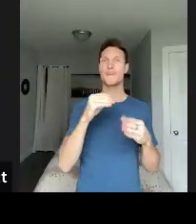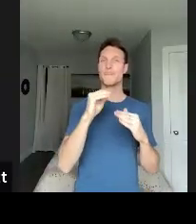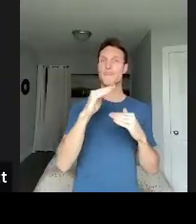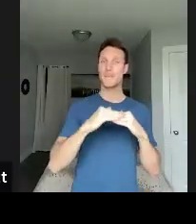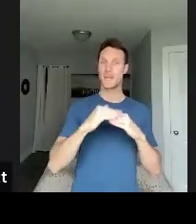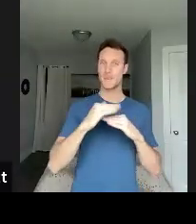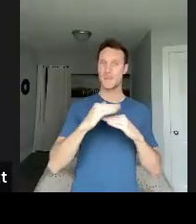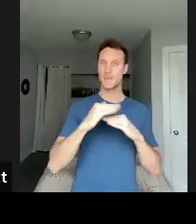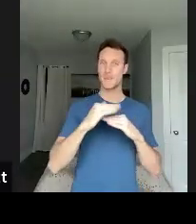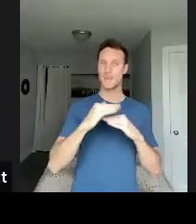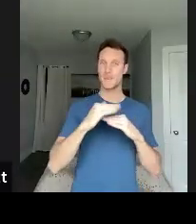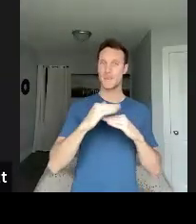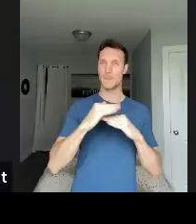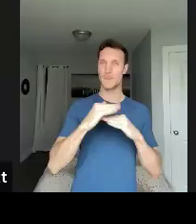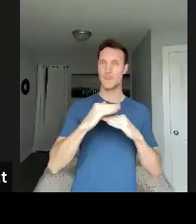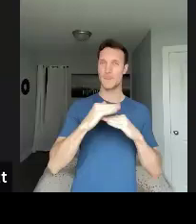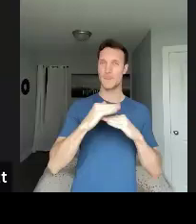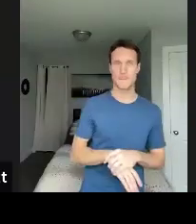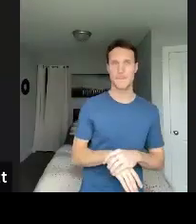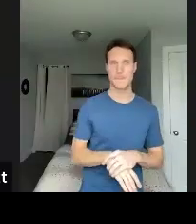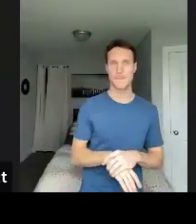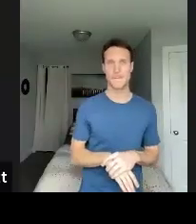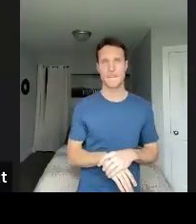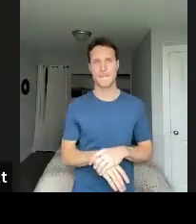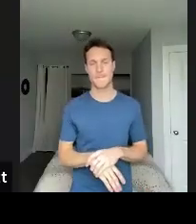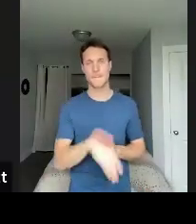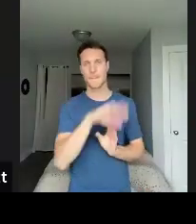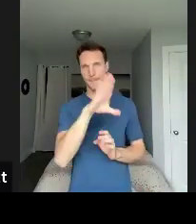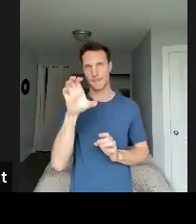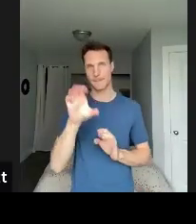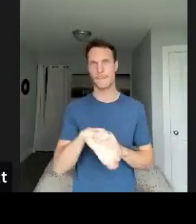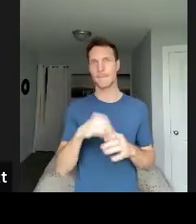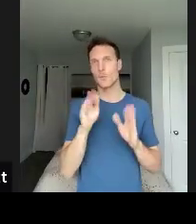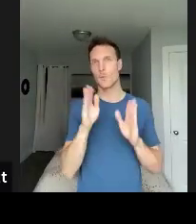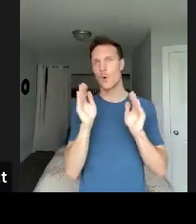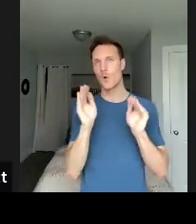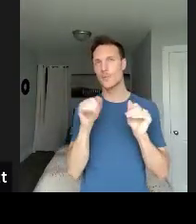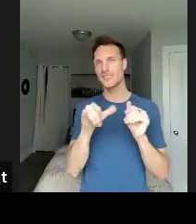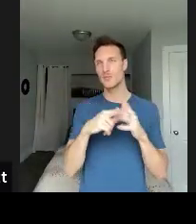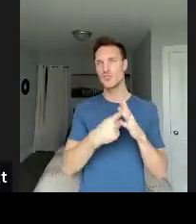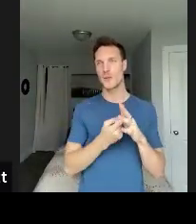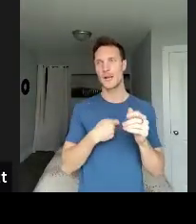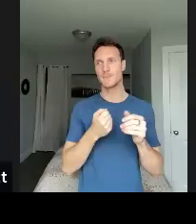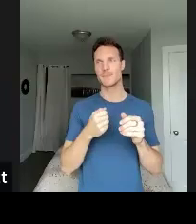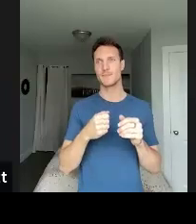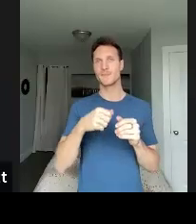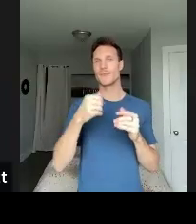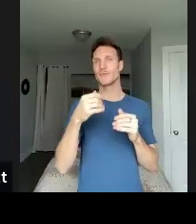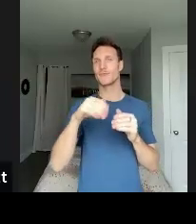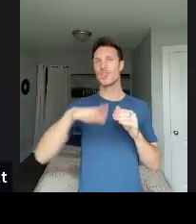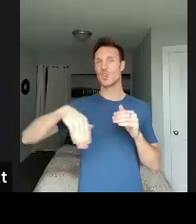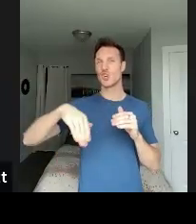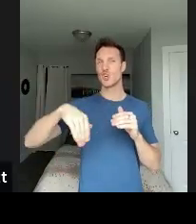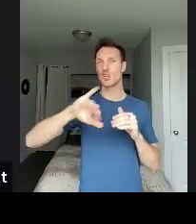we anticipate those offer letters will start going out by early June. So we're very excited for that process. Lots of